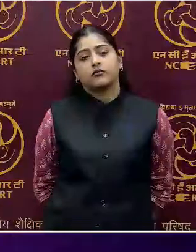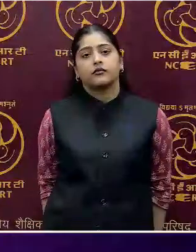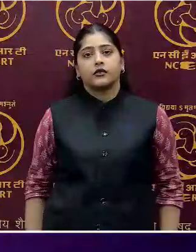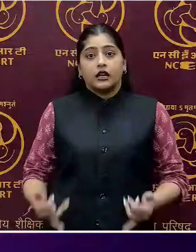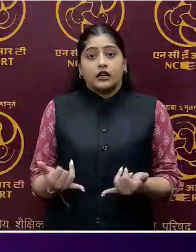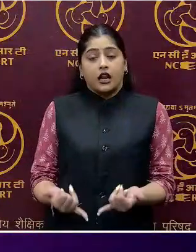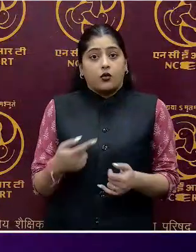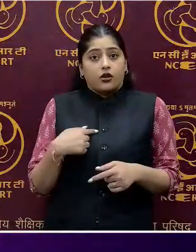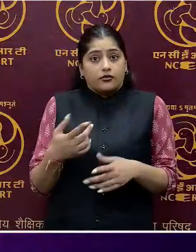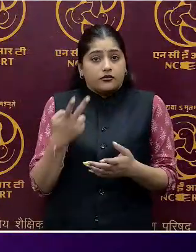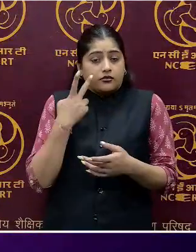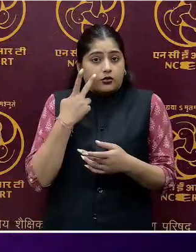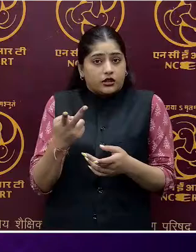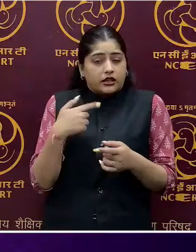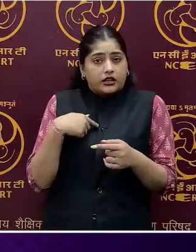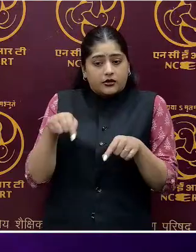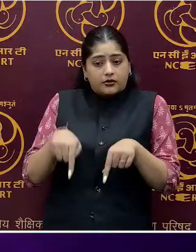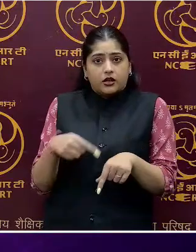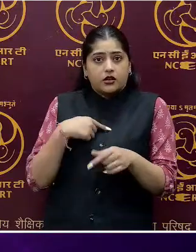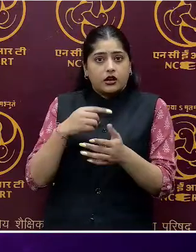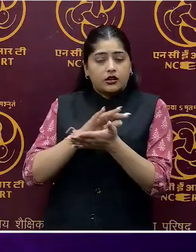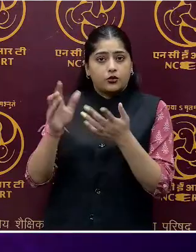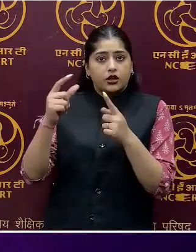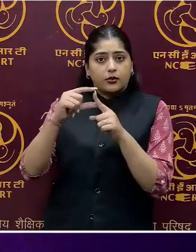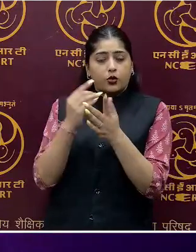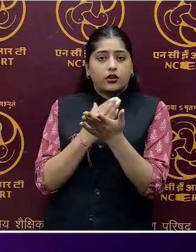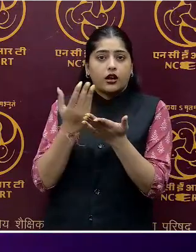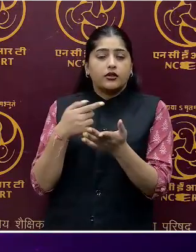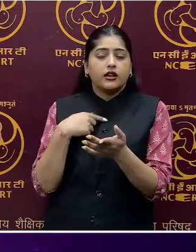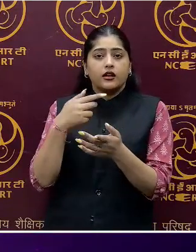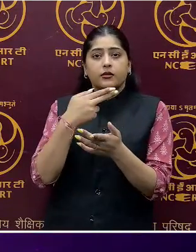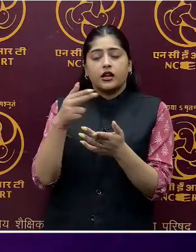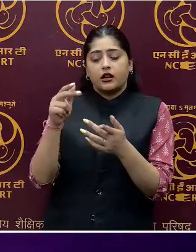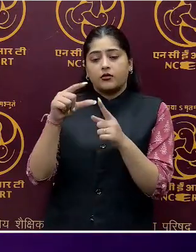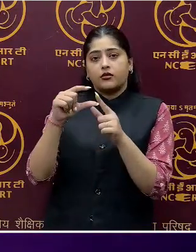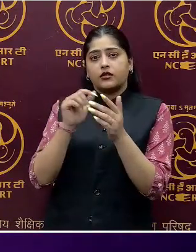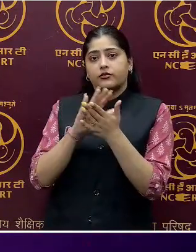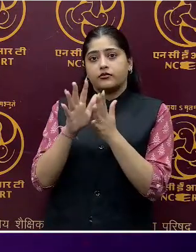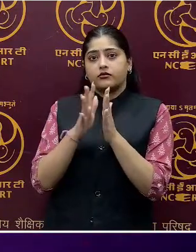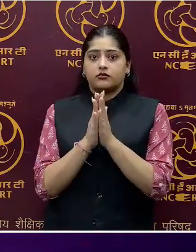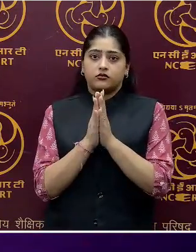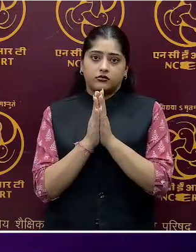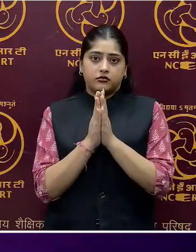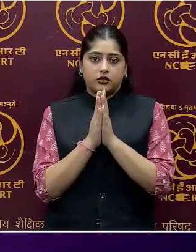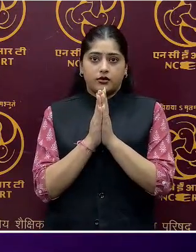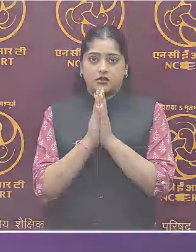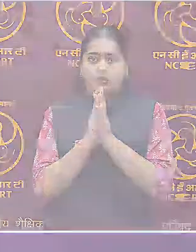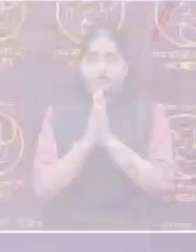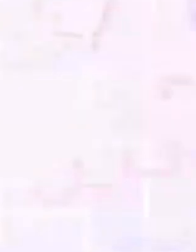time for me to close the session. This is me, Harpreet Kaur, signing off, and we'll join you shortly. Namaskar.